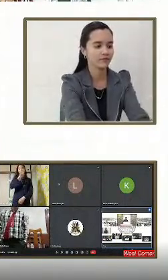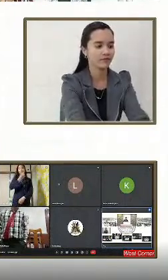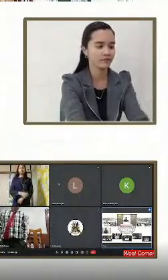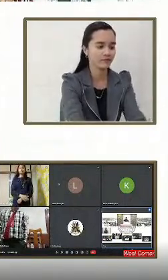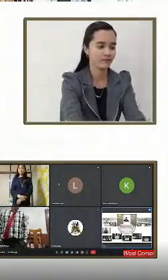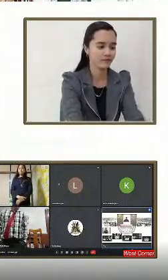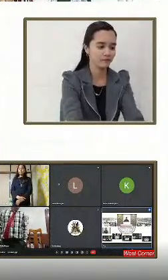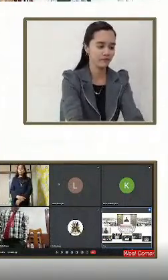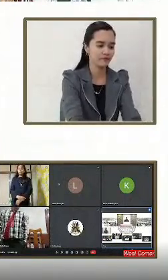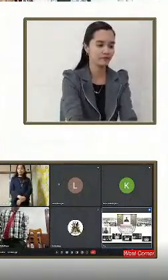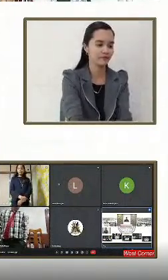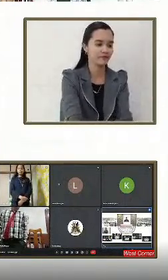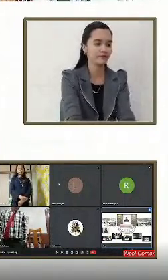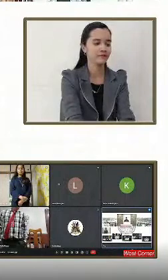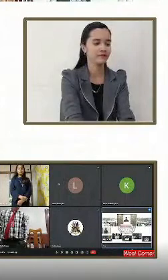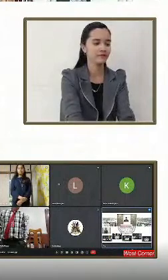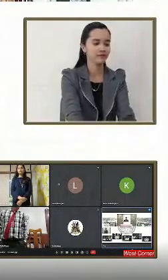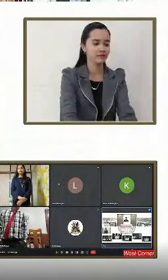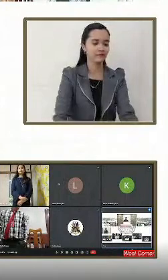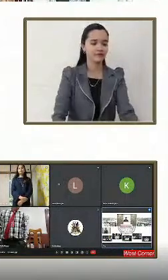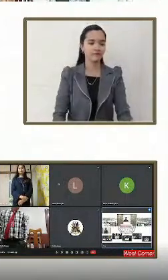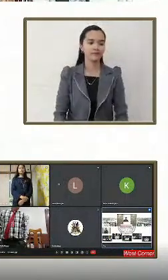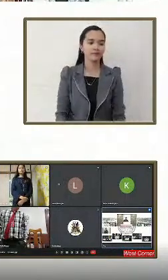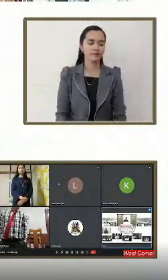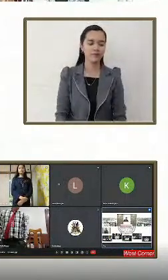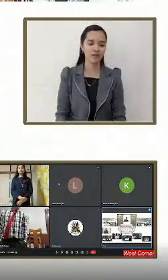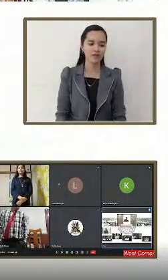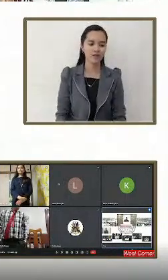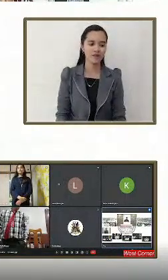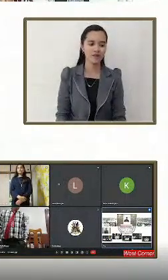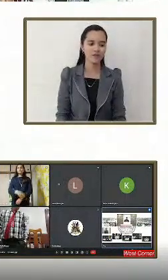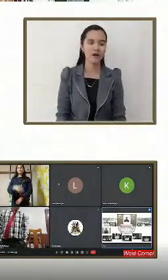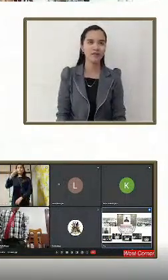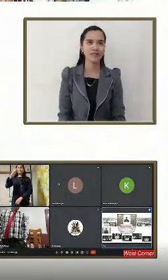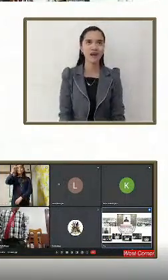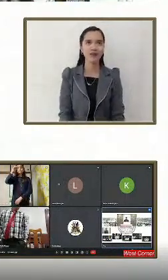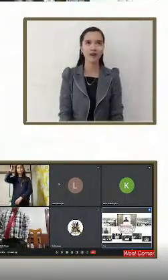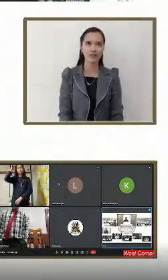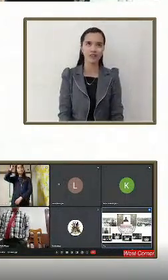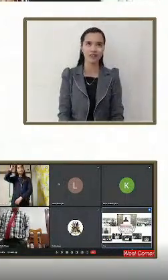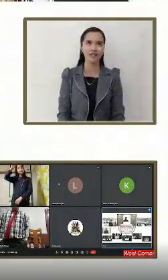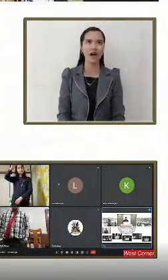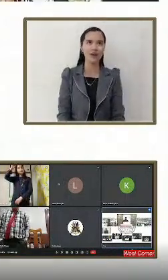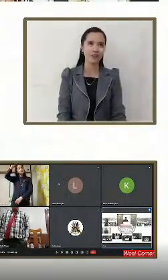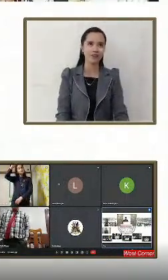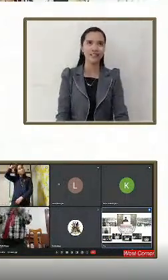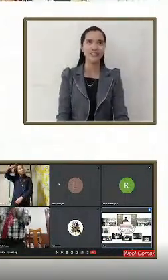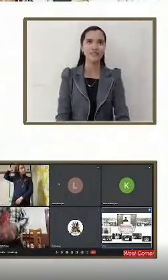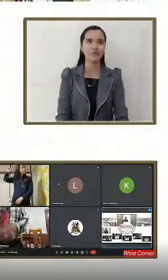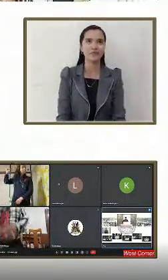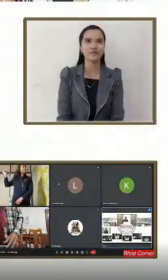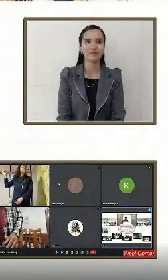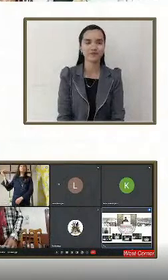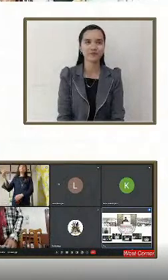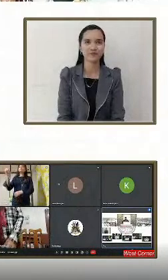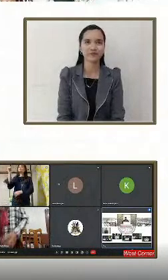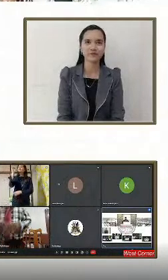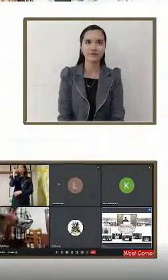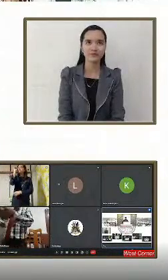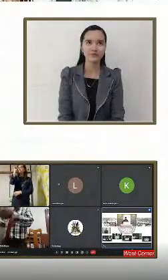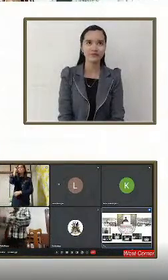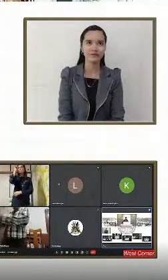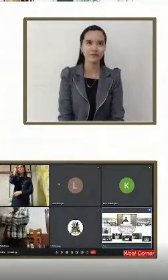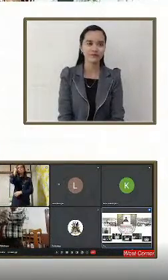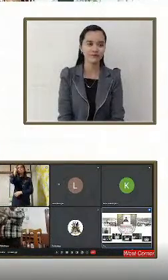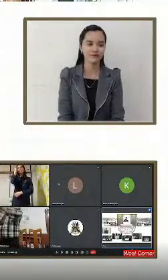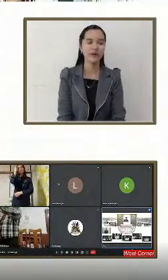song, Beulah Land. Lastasan po po natin ang ating pag-awit. And syempre, let's sing this song with smile in our